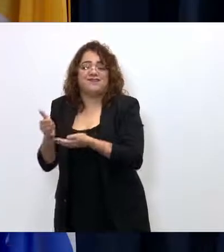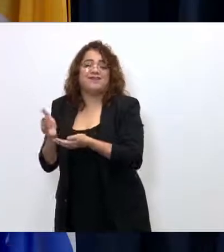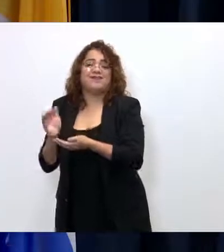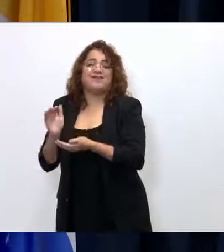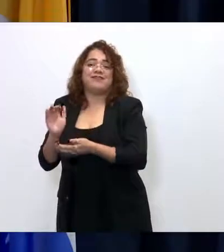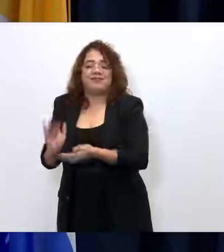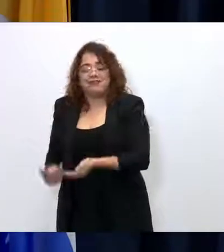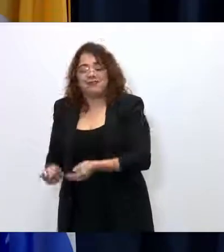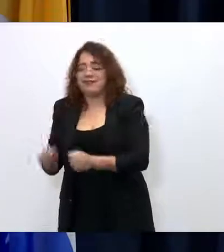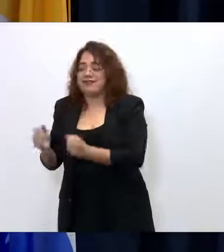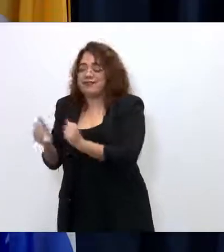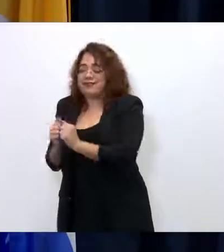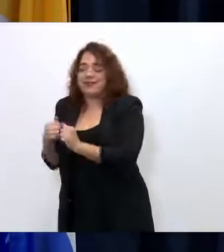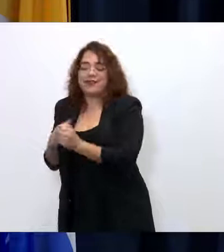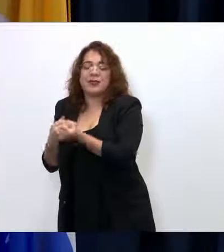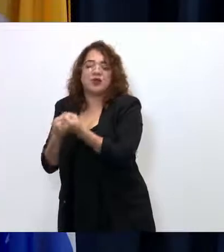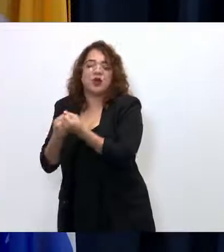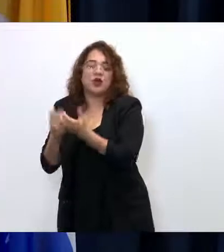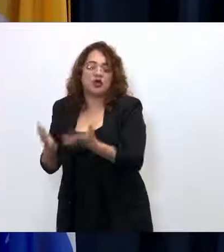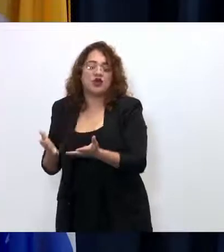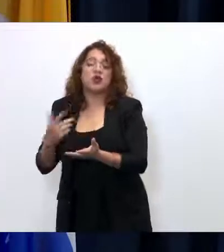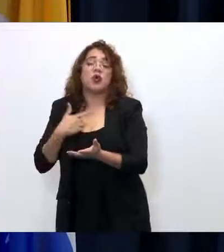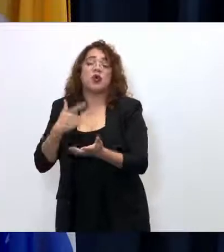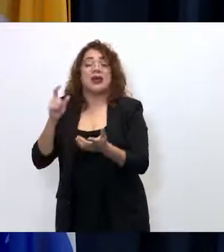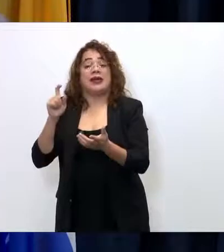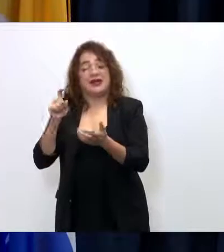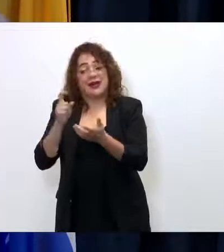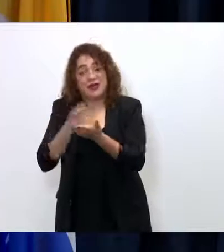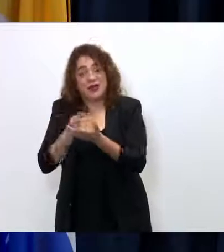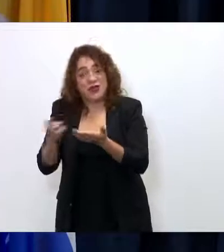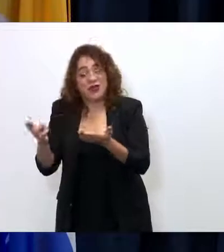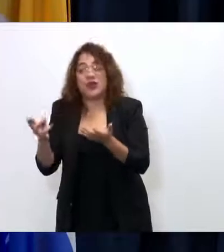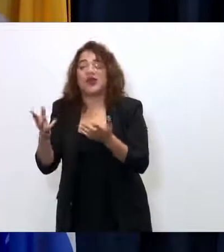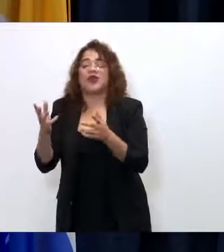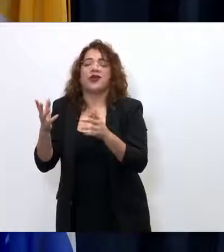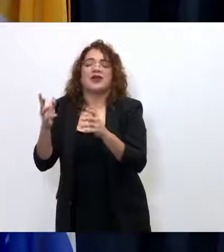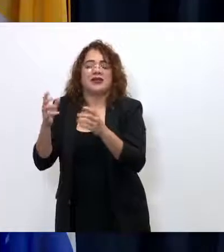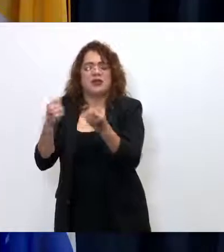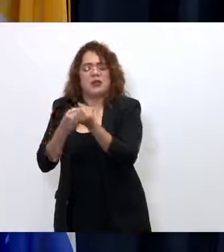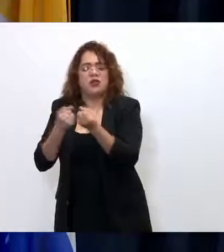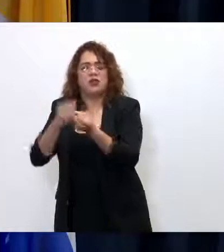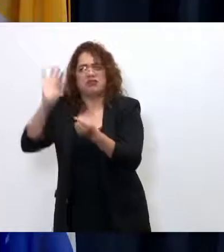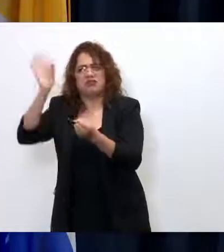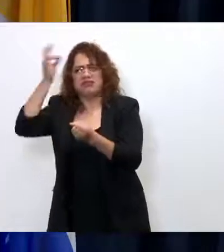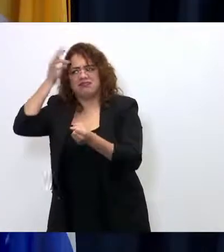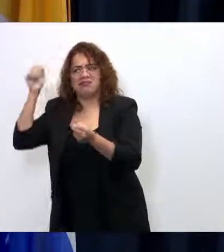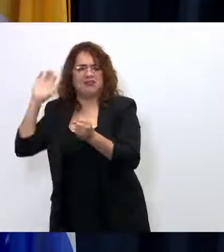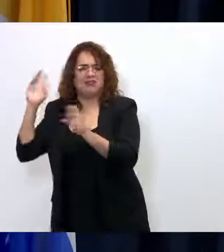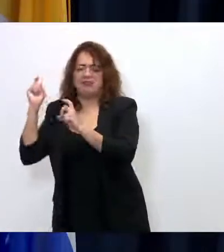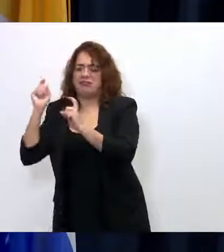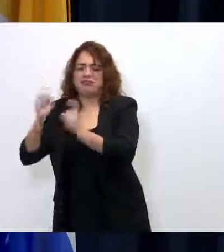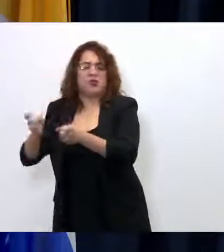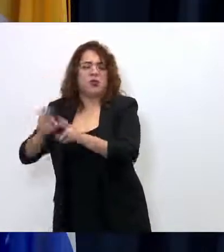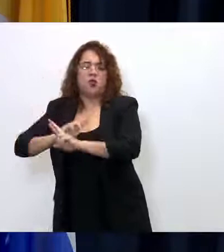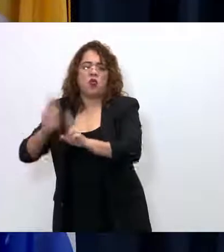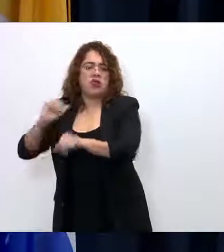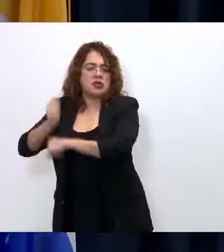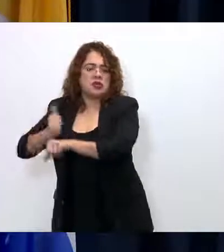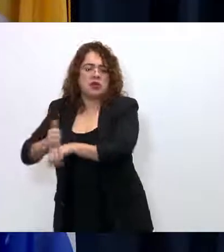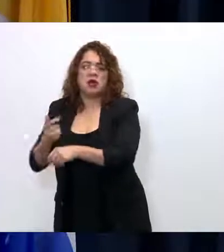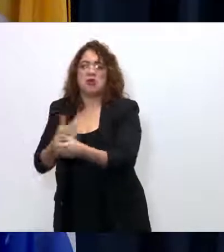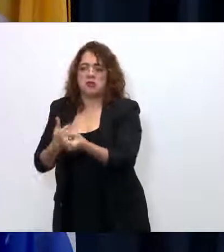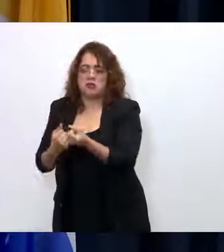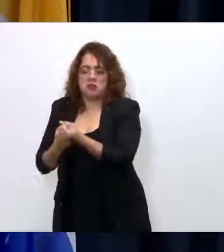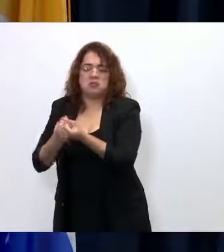ofrecer apoyo y recursos a estos niños. Esto es todo por hoy. Les agradecemos por acompañarnos. If